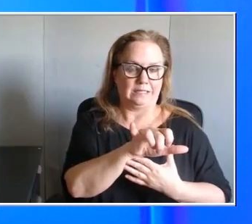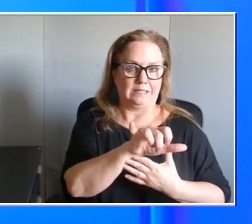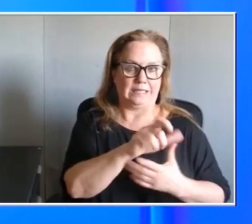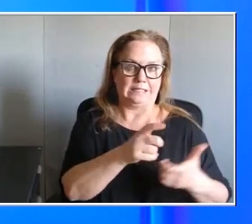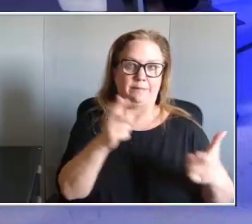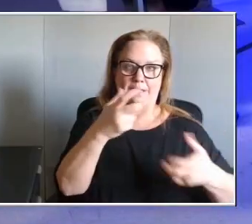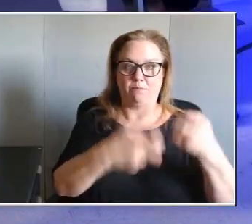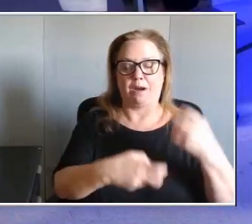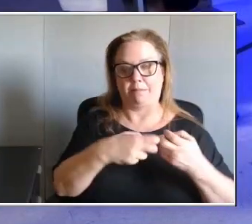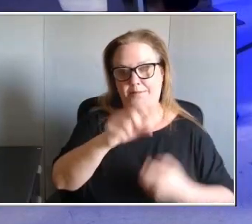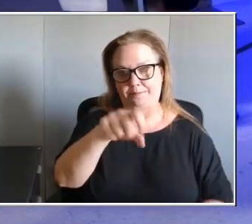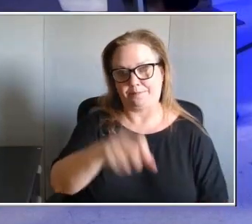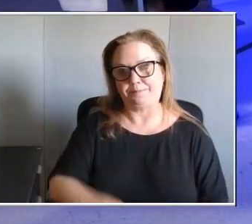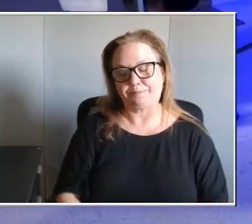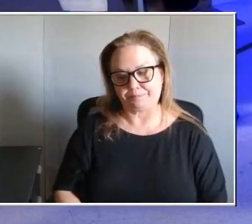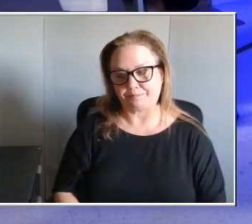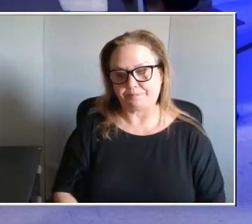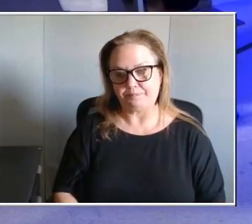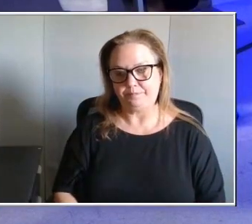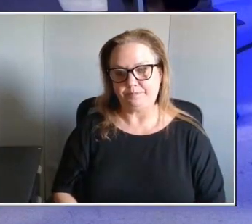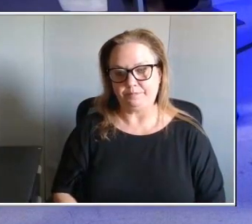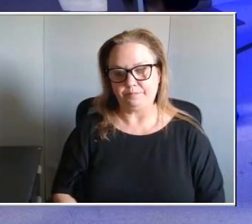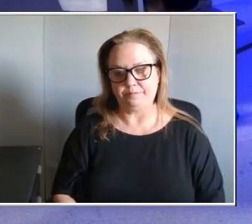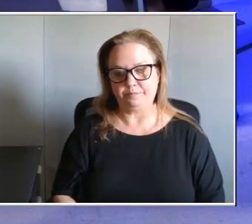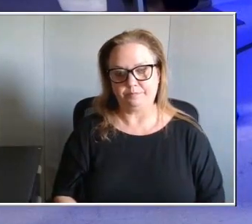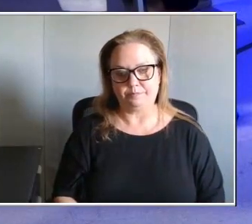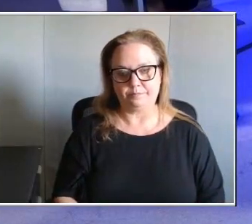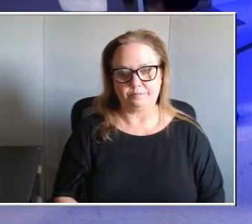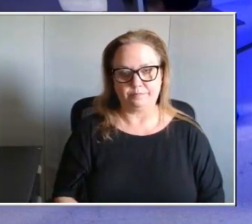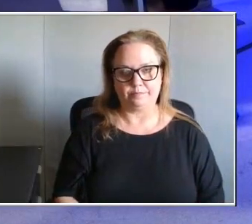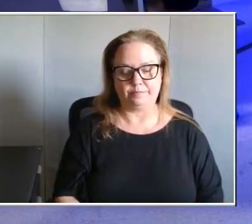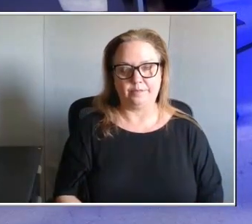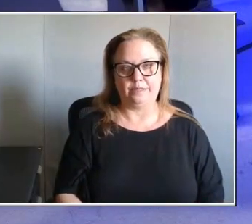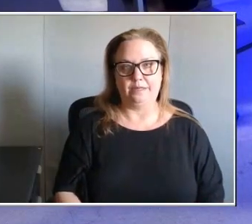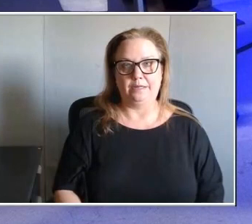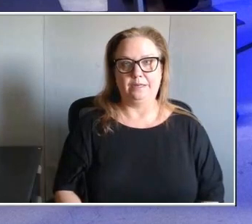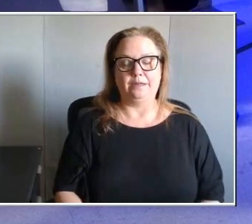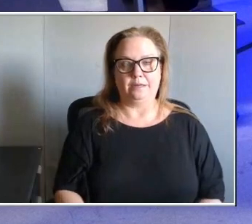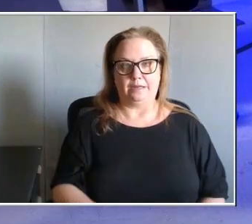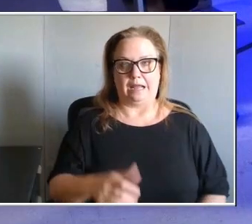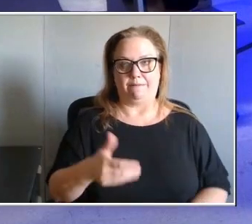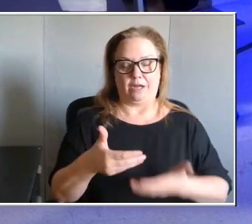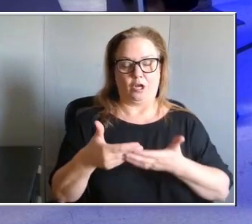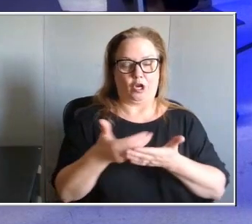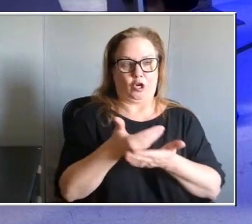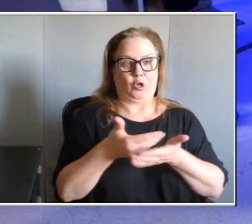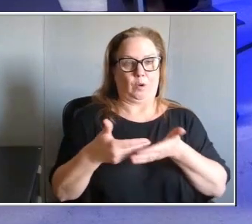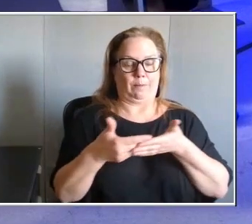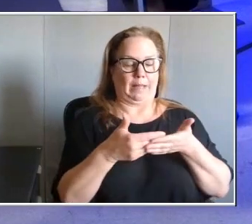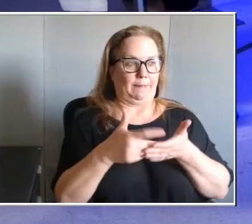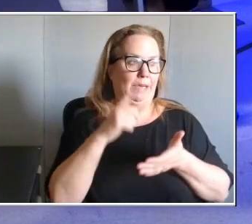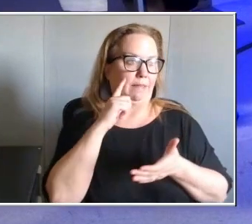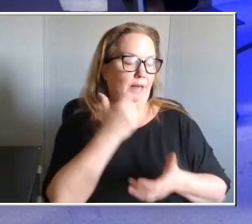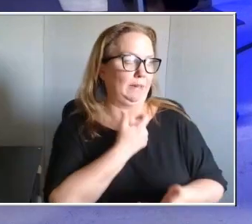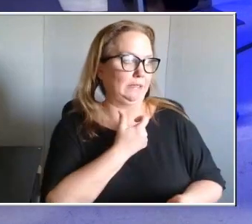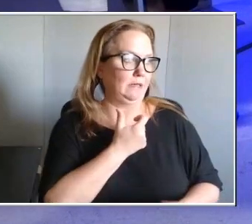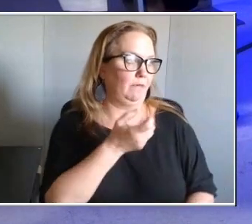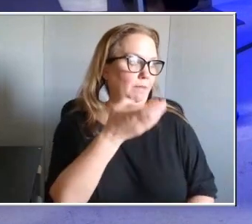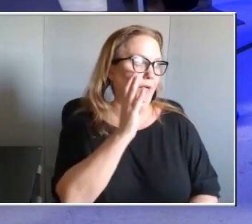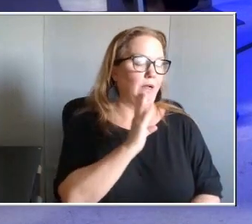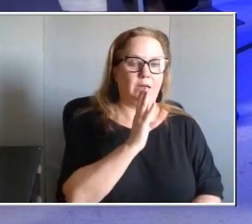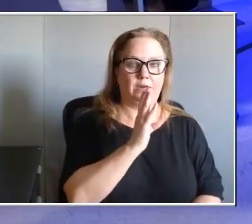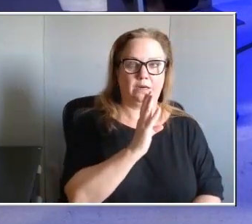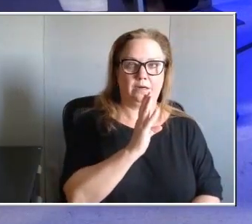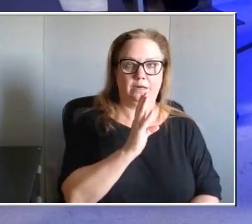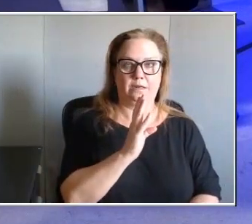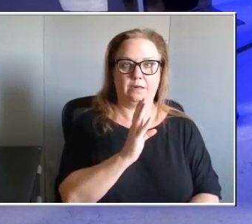problem. Just to say, I remember very well having a newborn, and I thought to myself, oh my God, this is